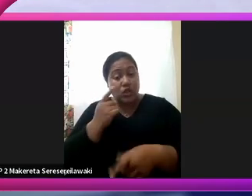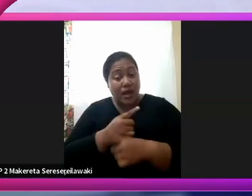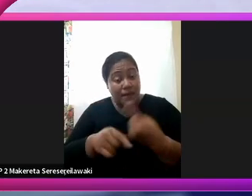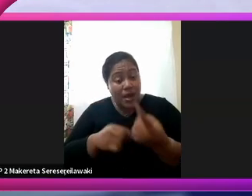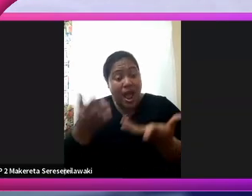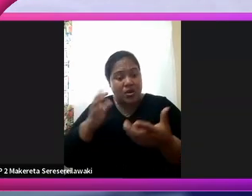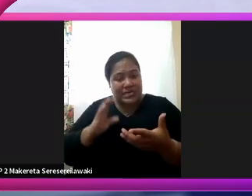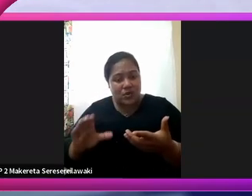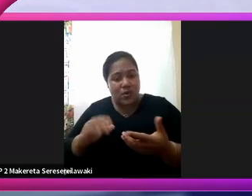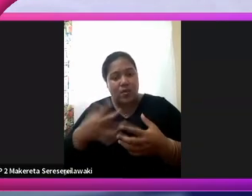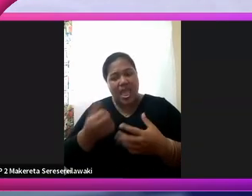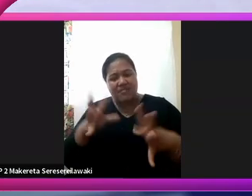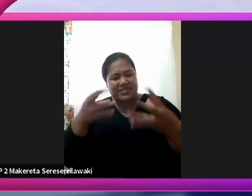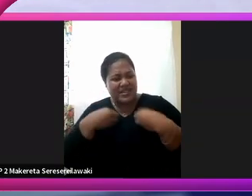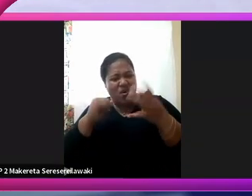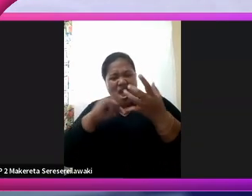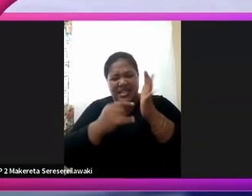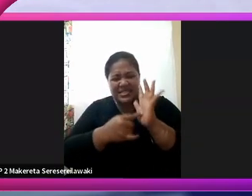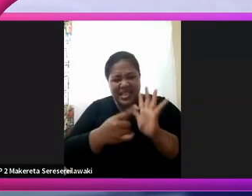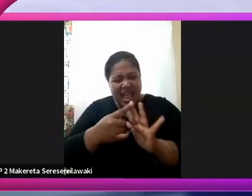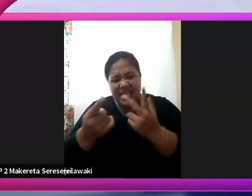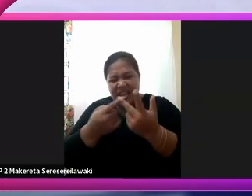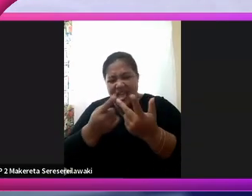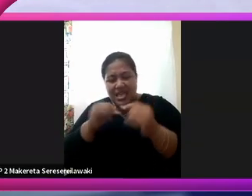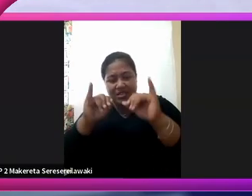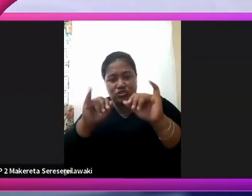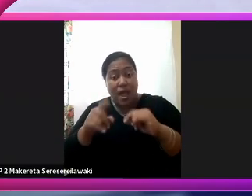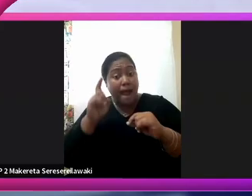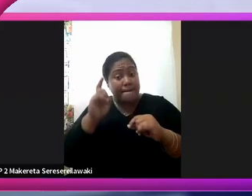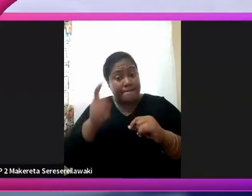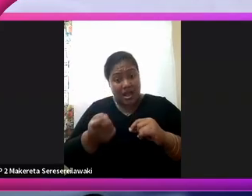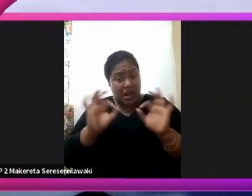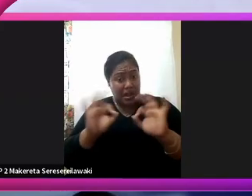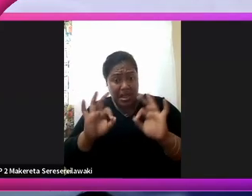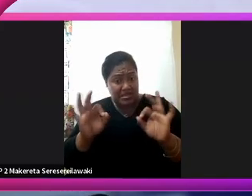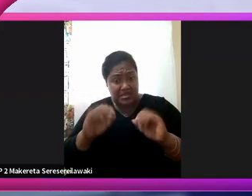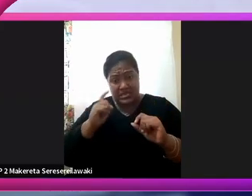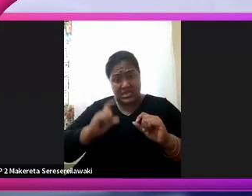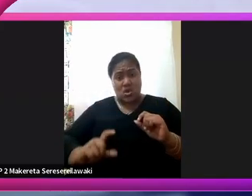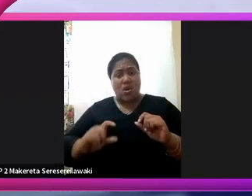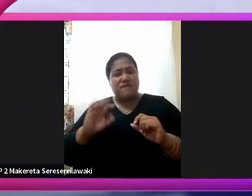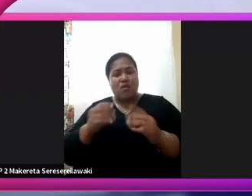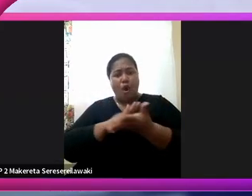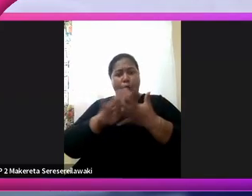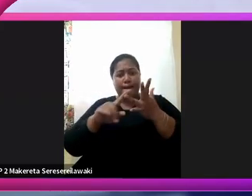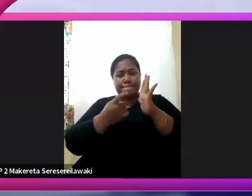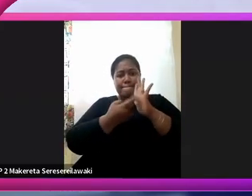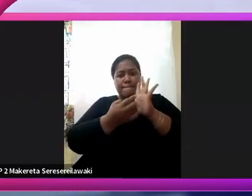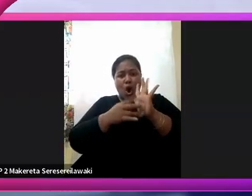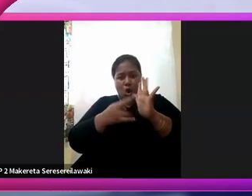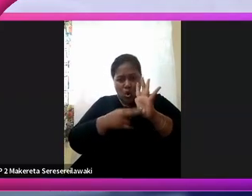see treatment for STI and other related issues, but we are not treatment of hormonal replacement or regular